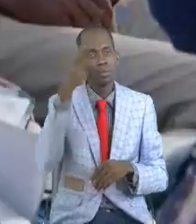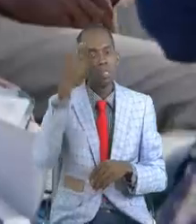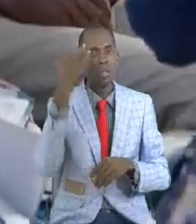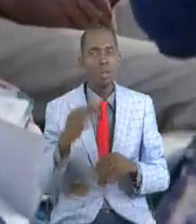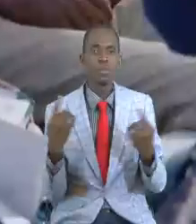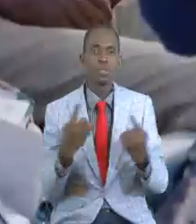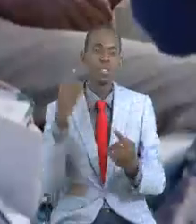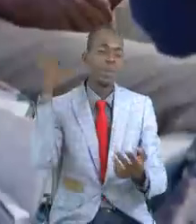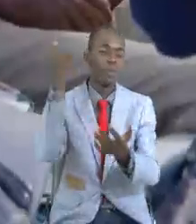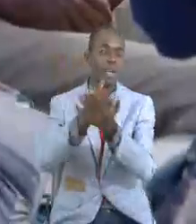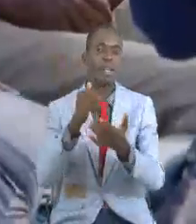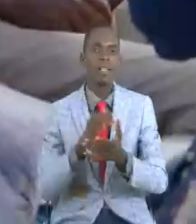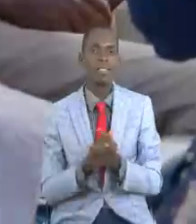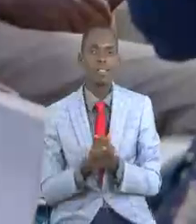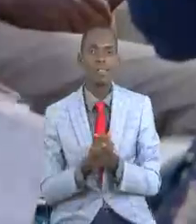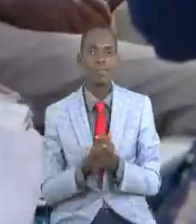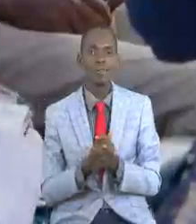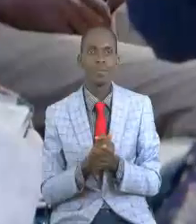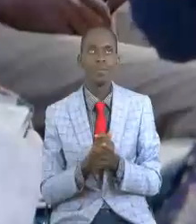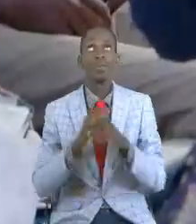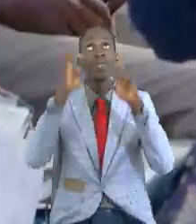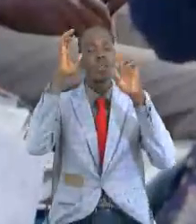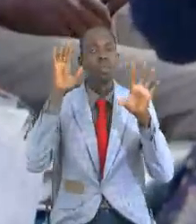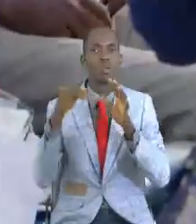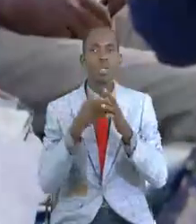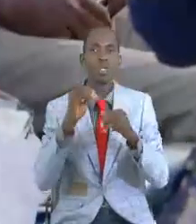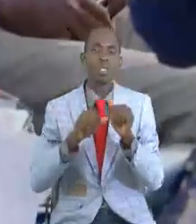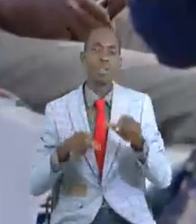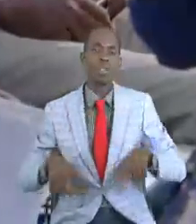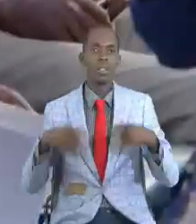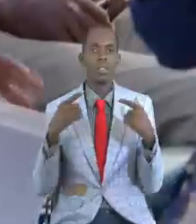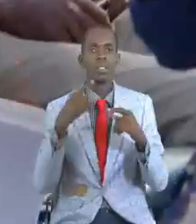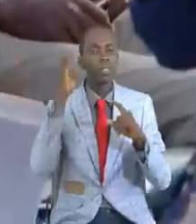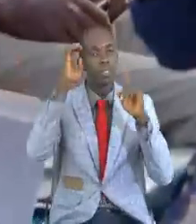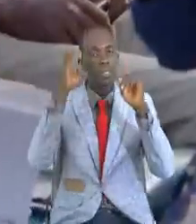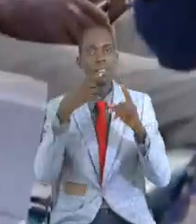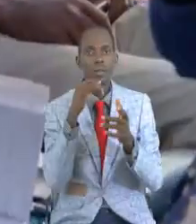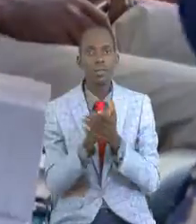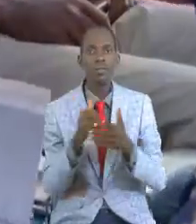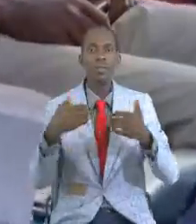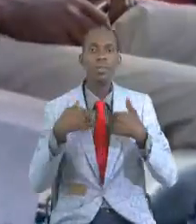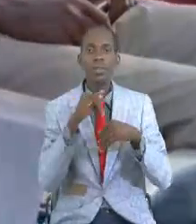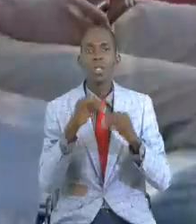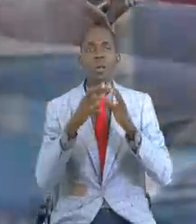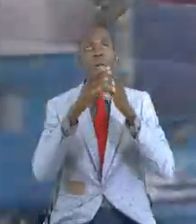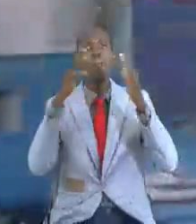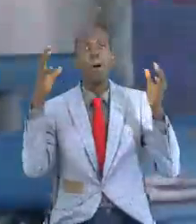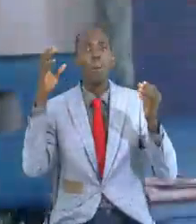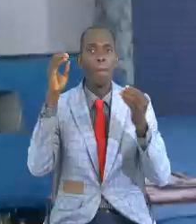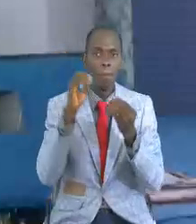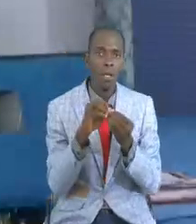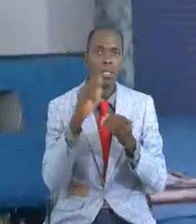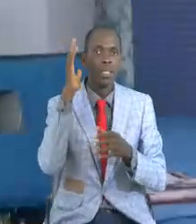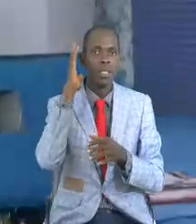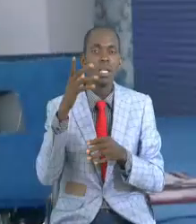Amen. It will do it in every life. It says, how much more shall the blood